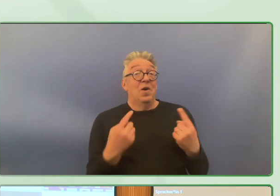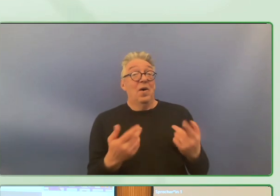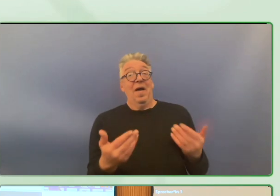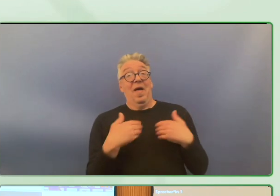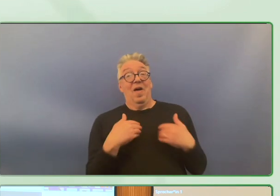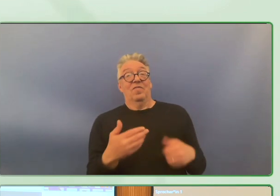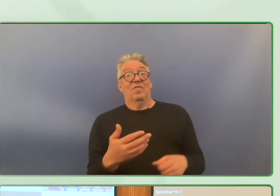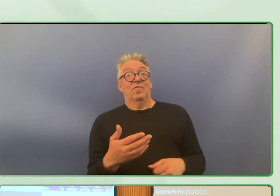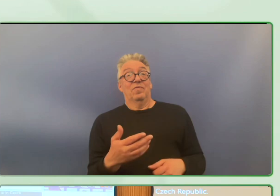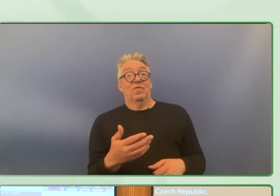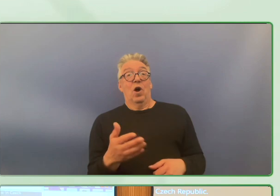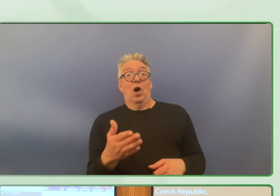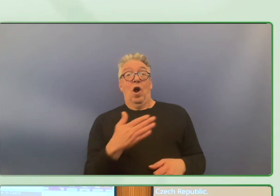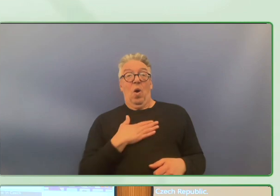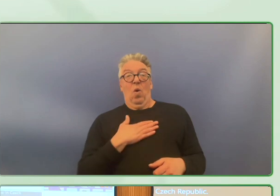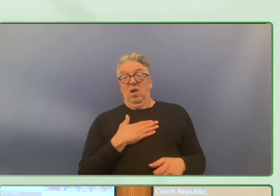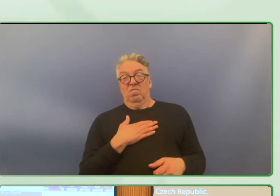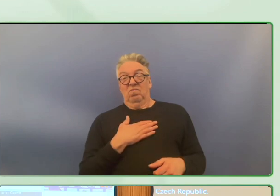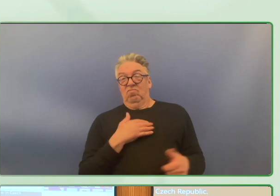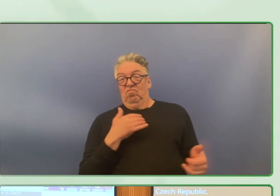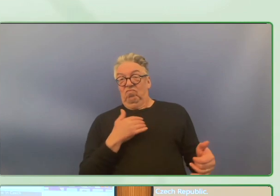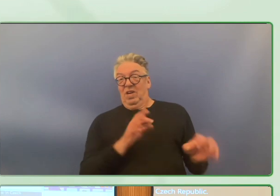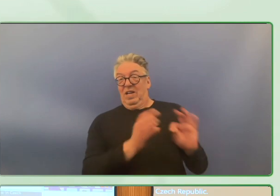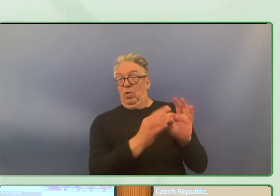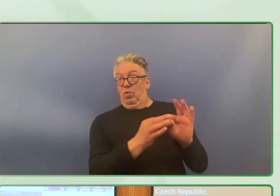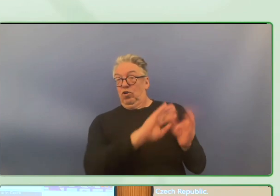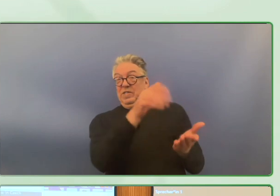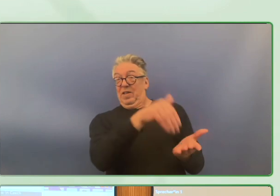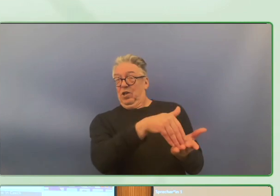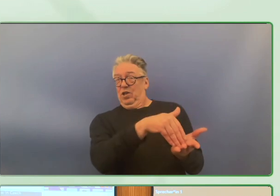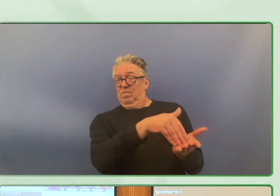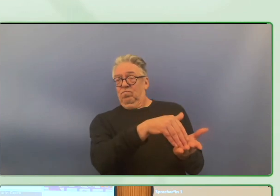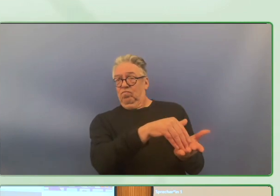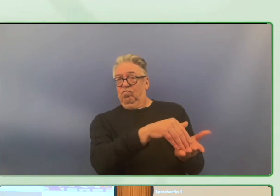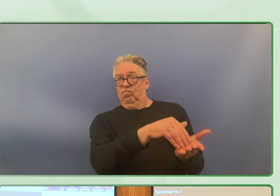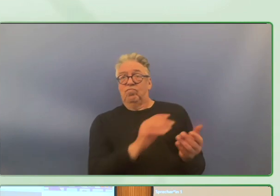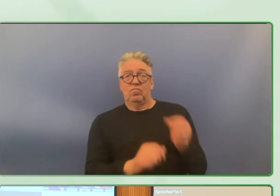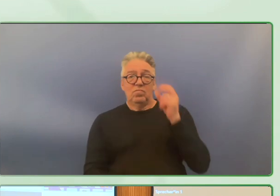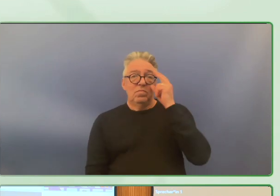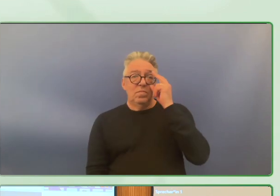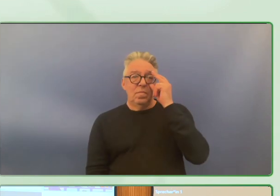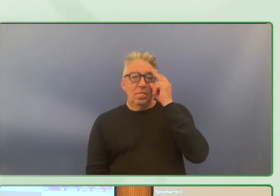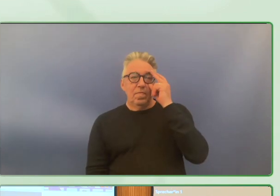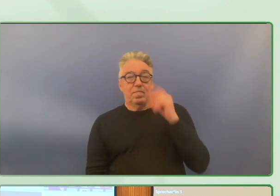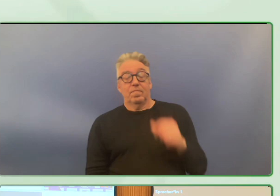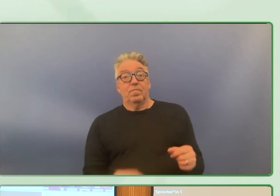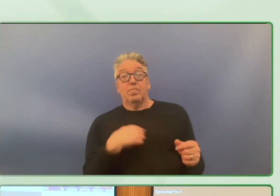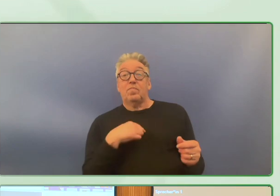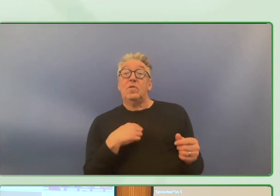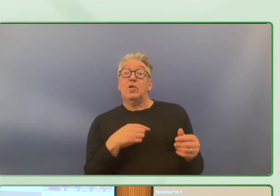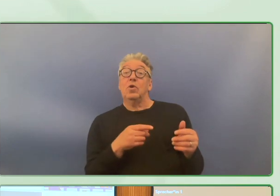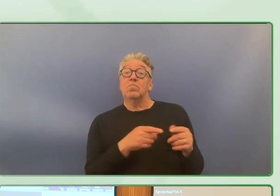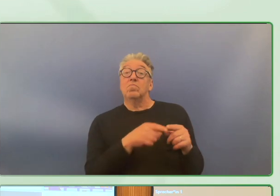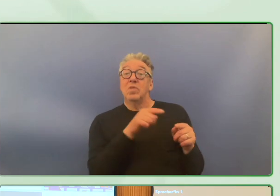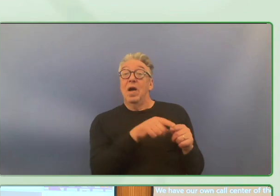the interpreters, which we use for making companies accessible, and we cooperate, for example,